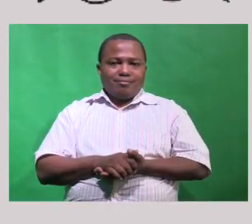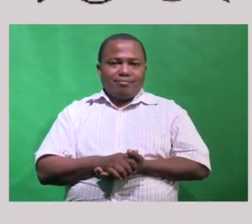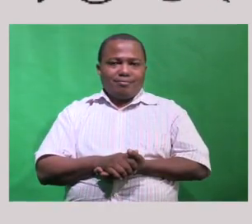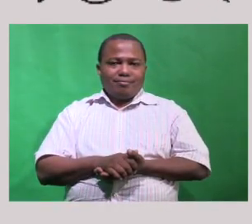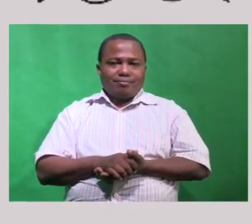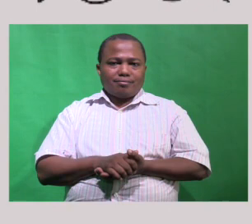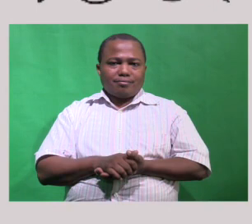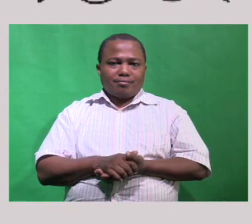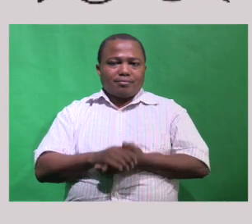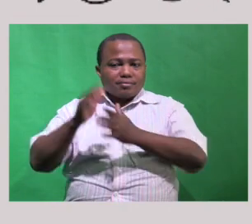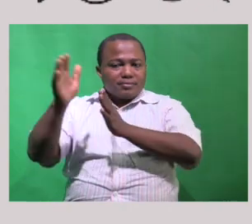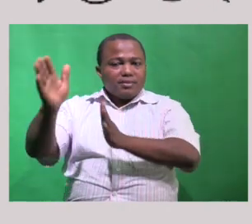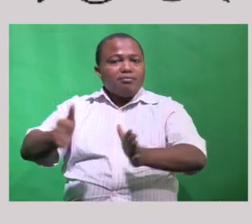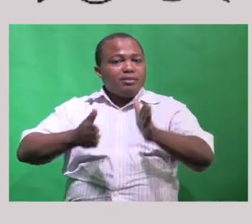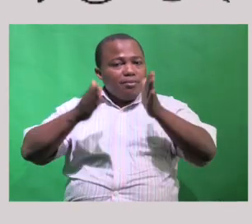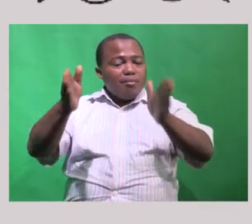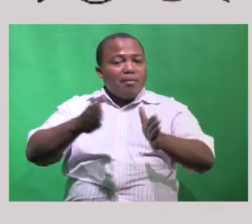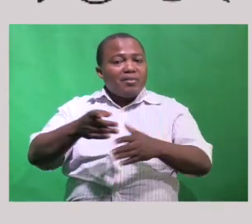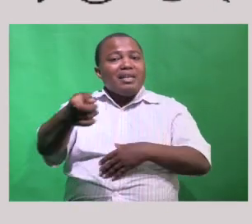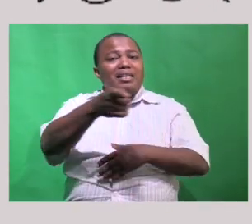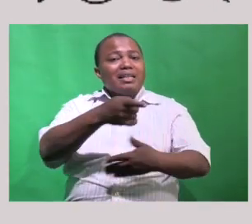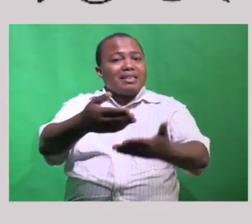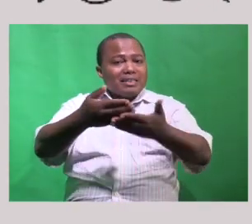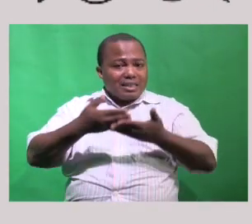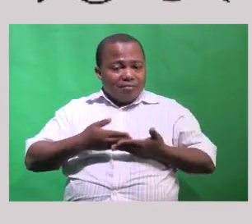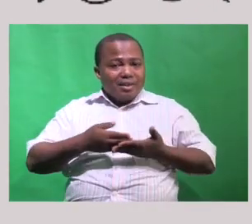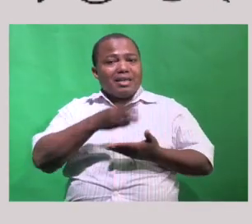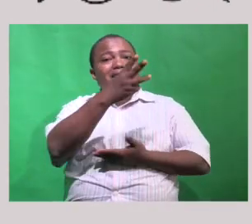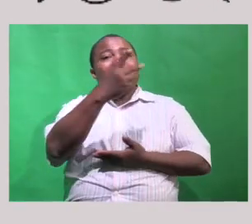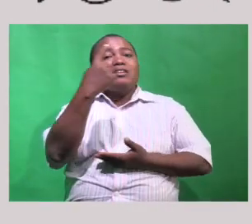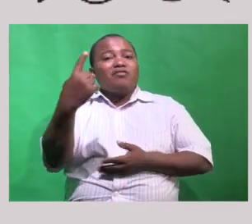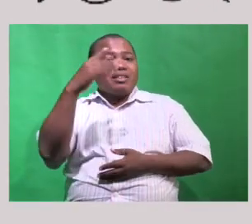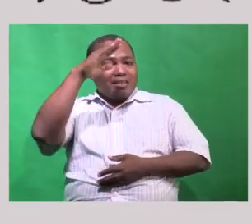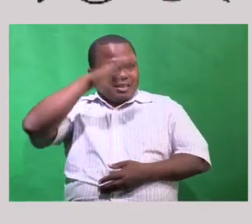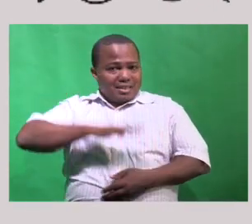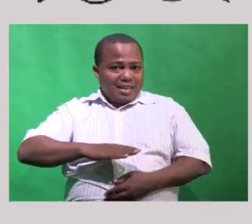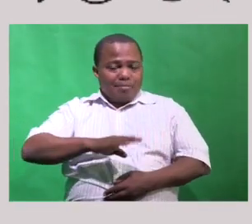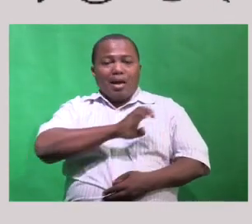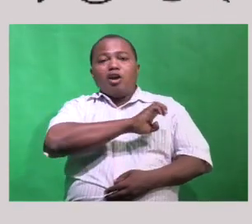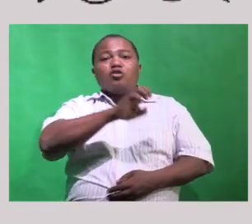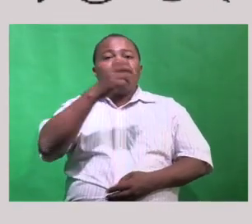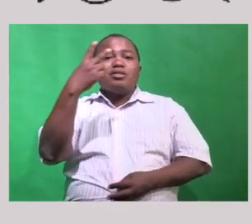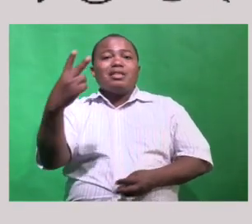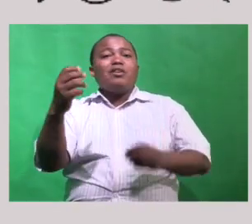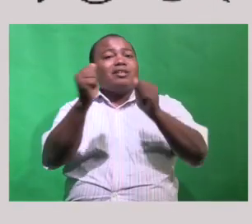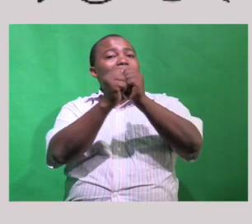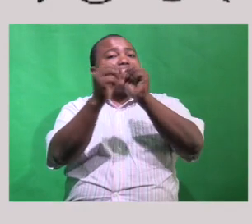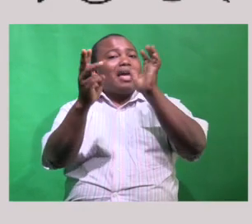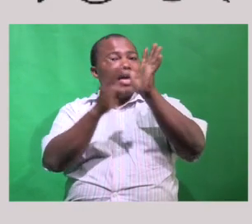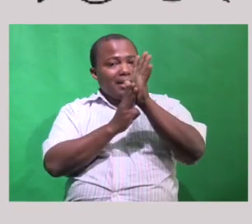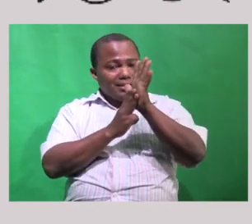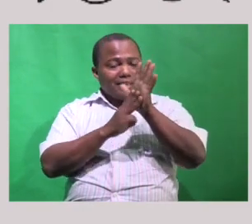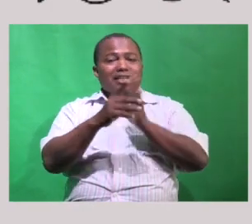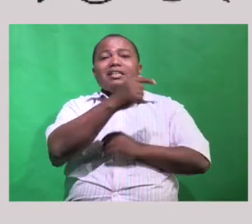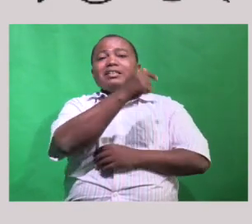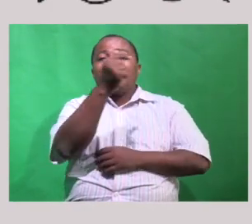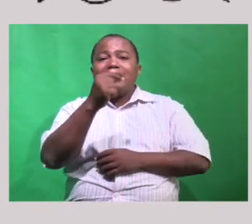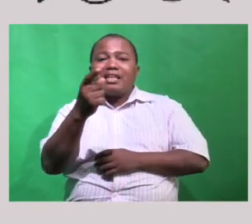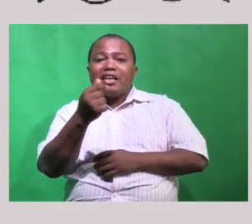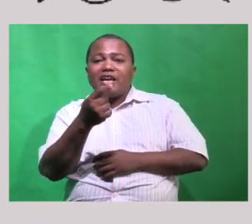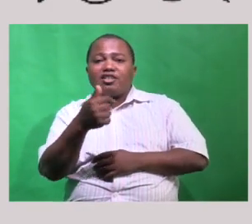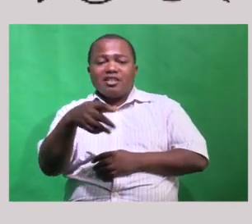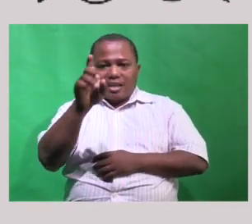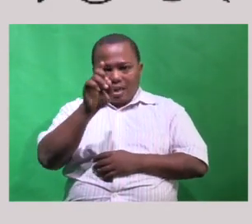and the prepaid rent receivable is at 31st December 2018 is Tanzania shillings